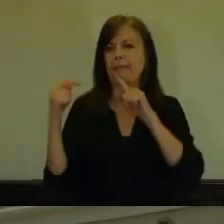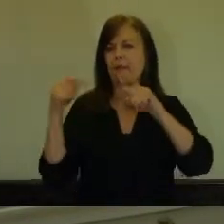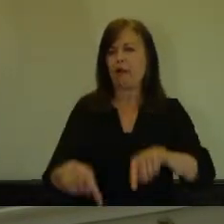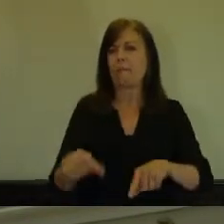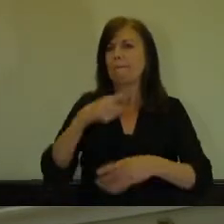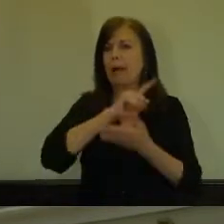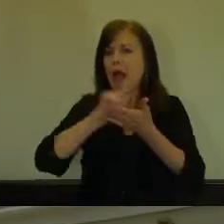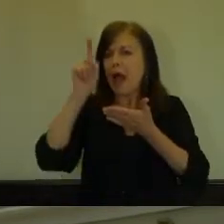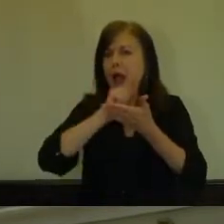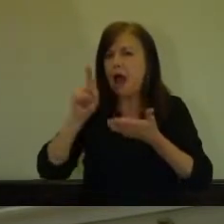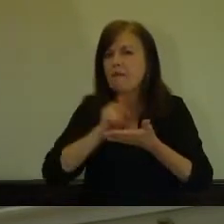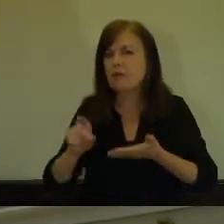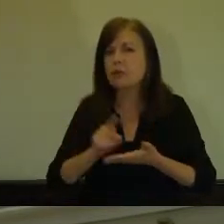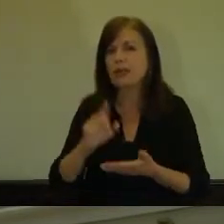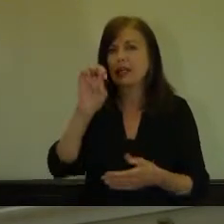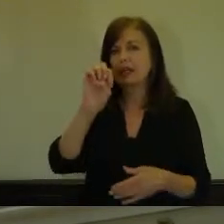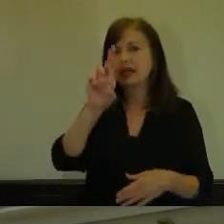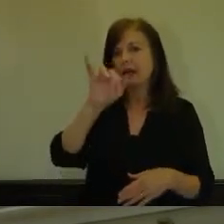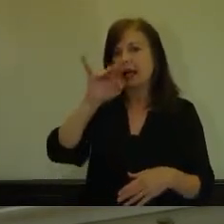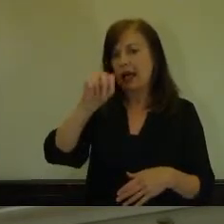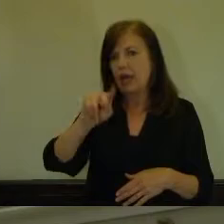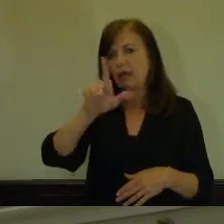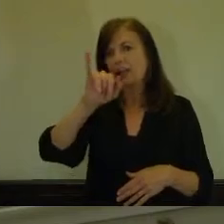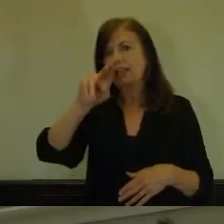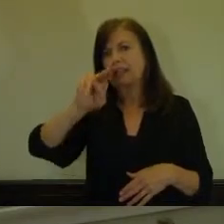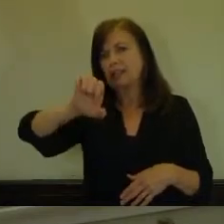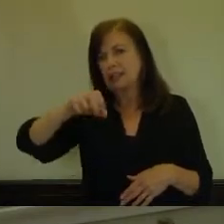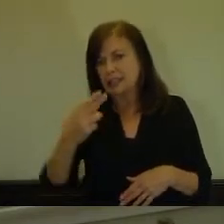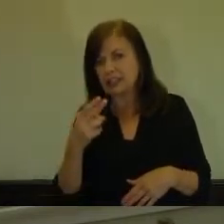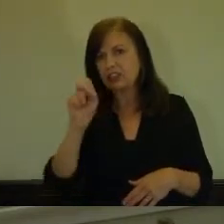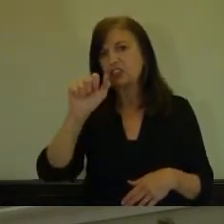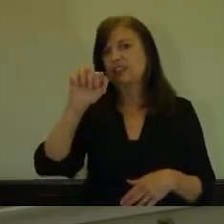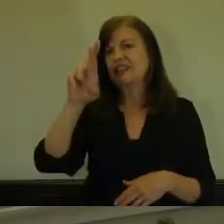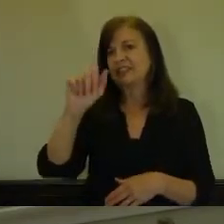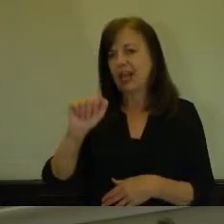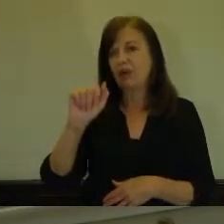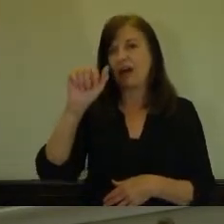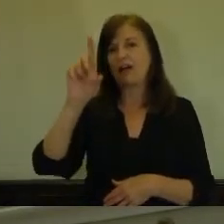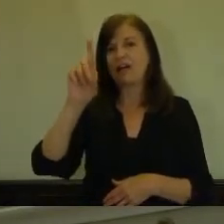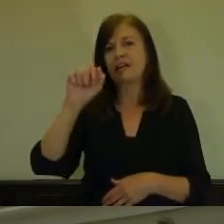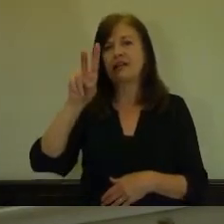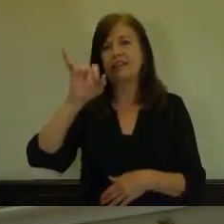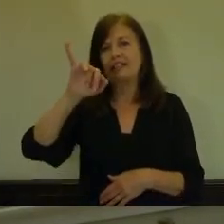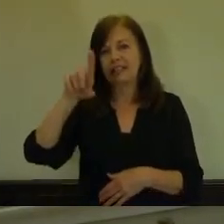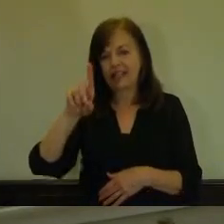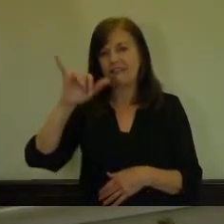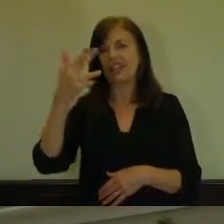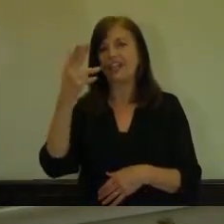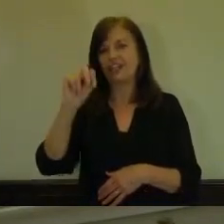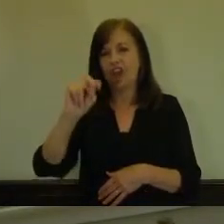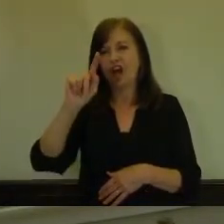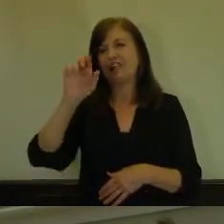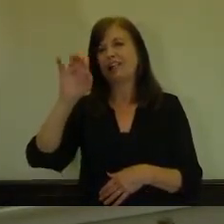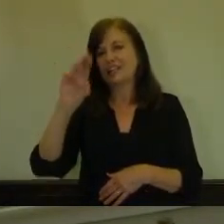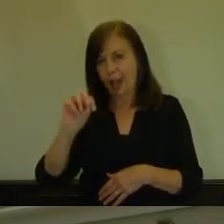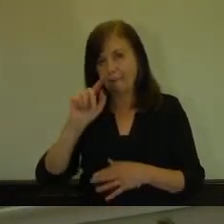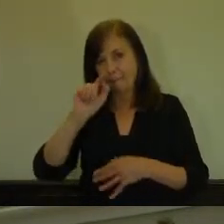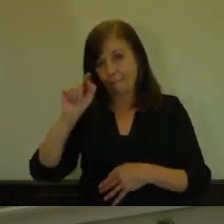week. Aaron Lynch, Sarah, David, John, and Tom.